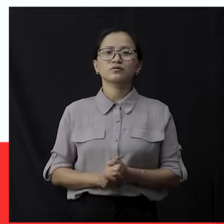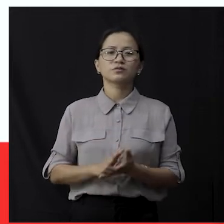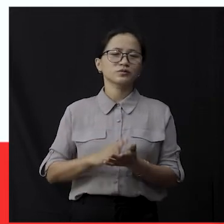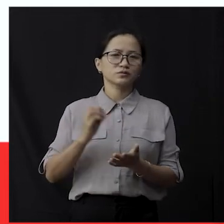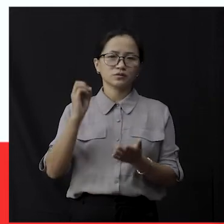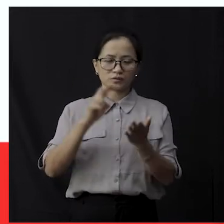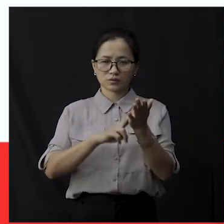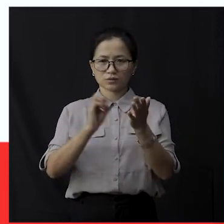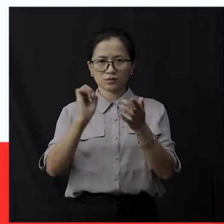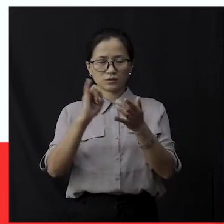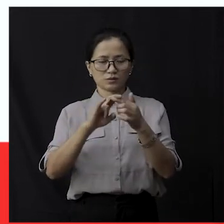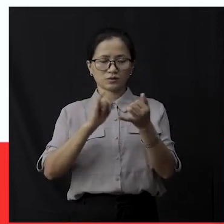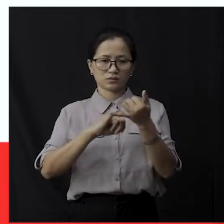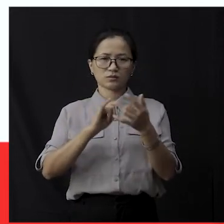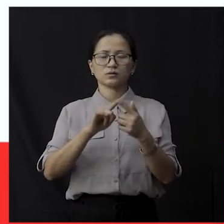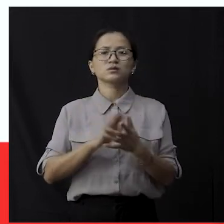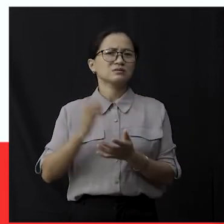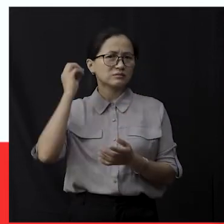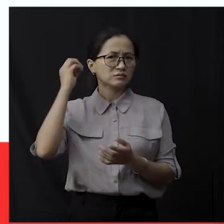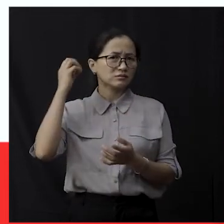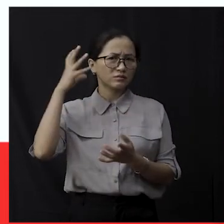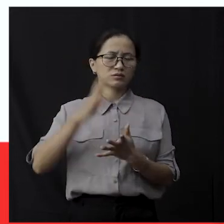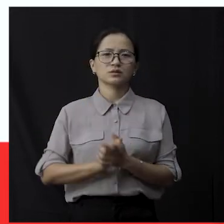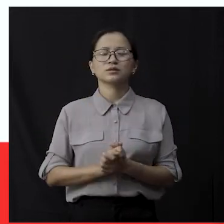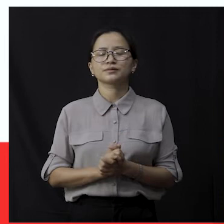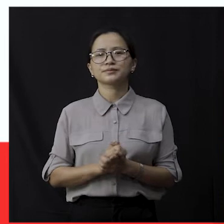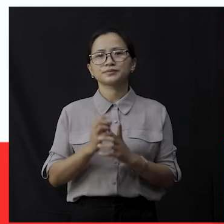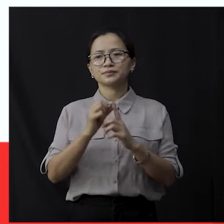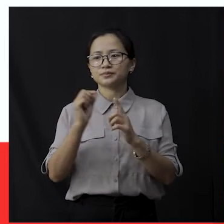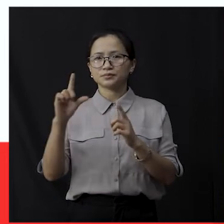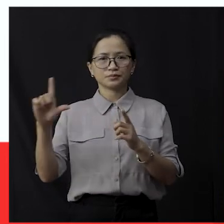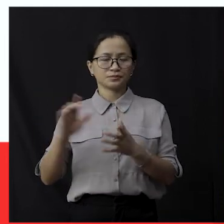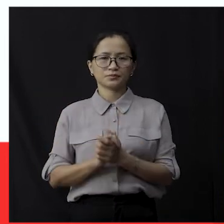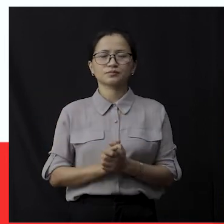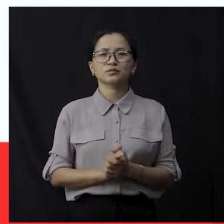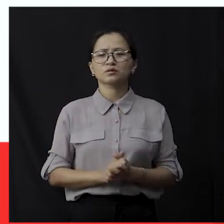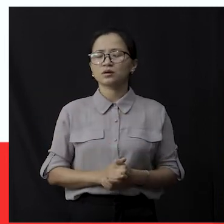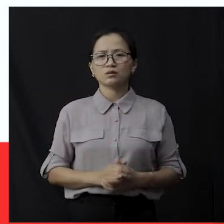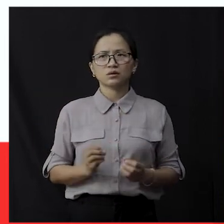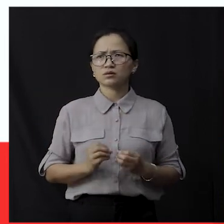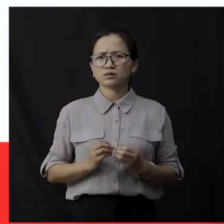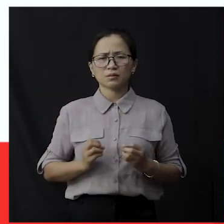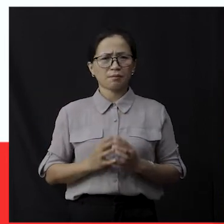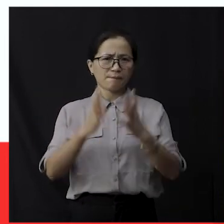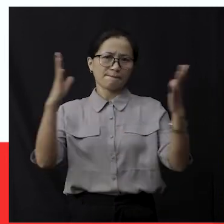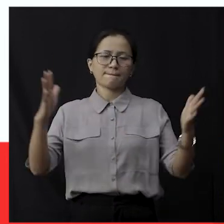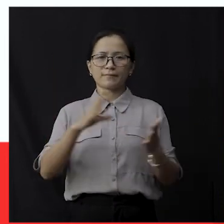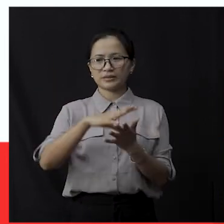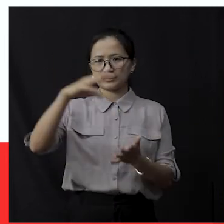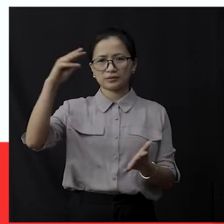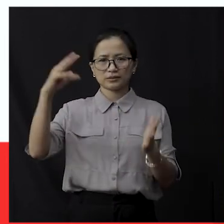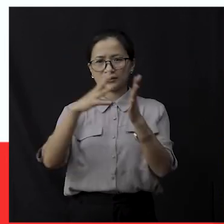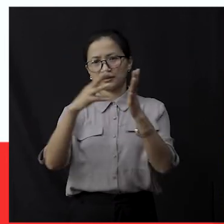noise pollution. And we see in the atmosphere, there are many dust, right? There are many dust, which